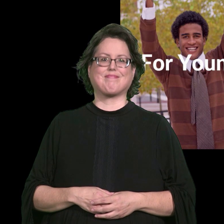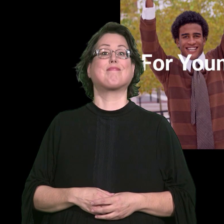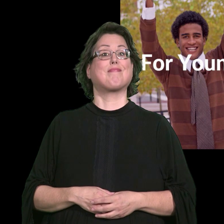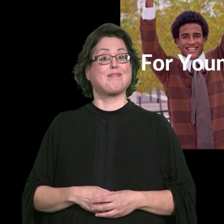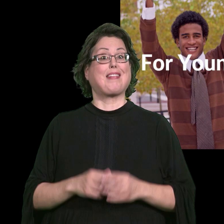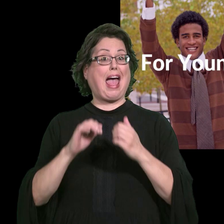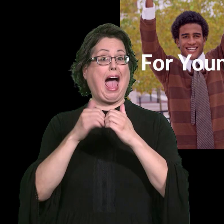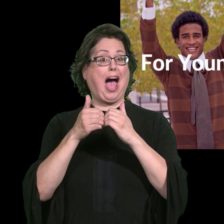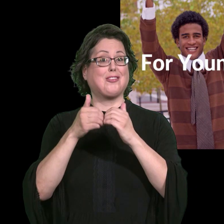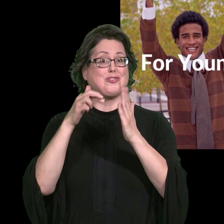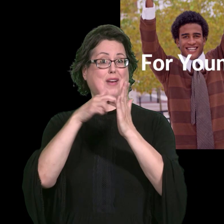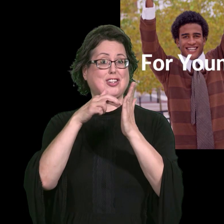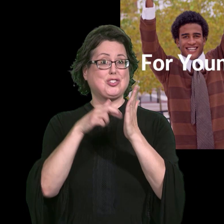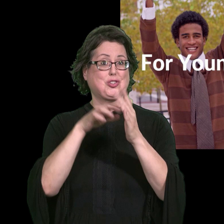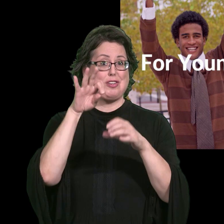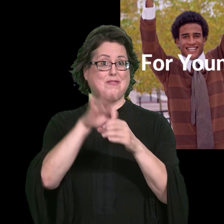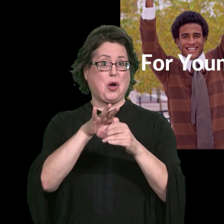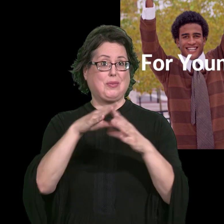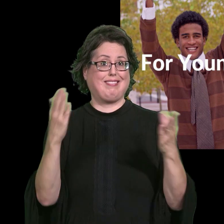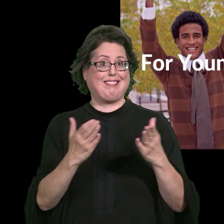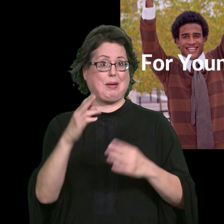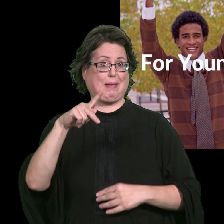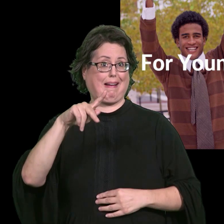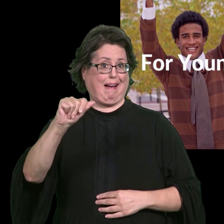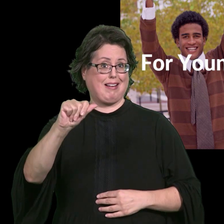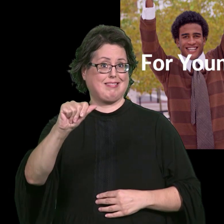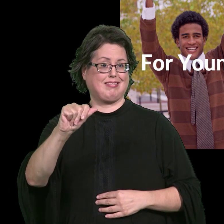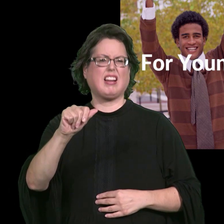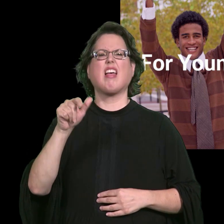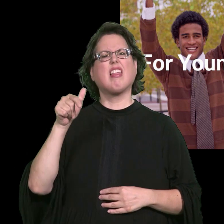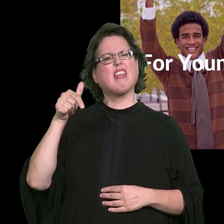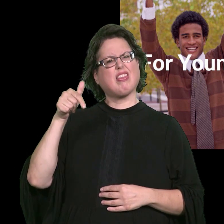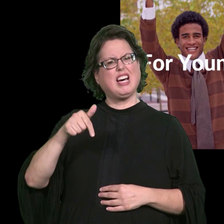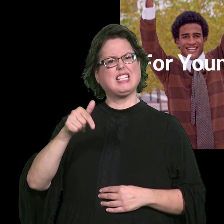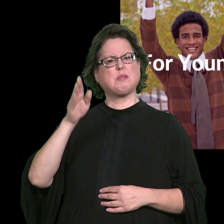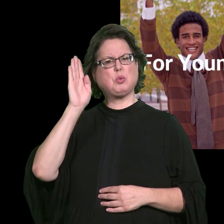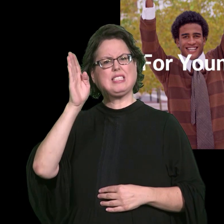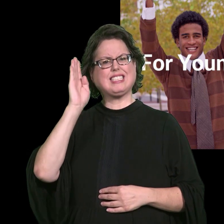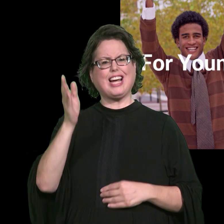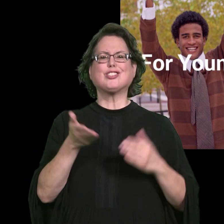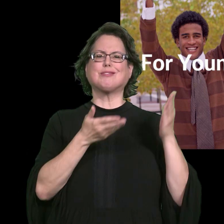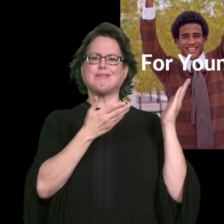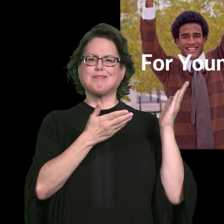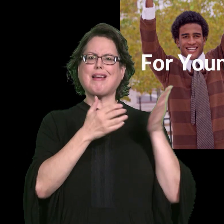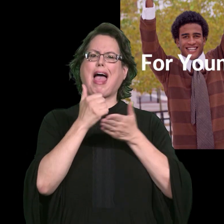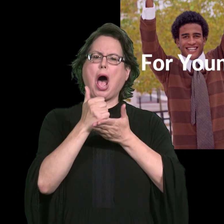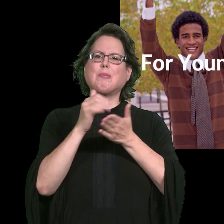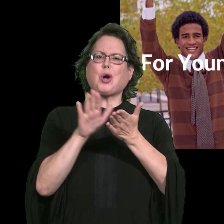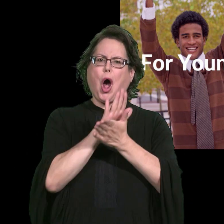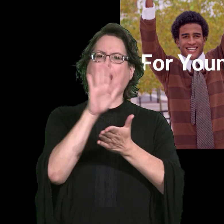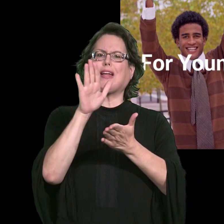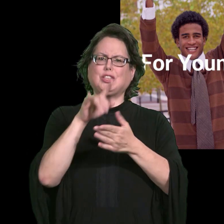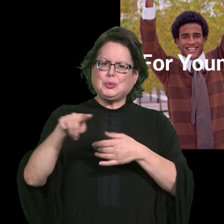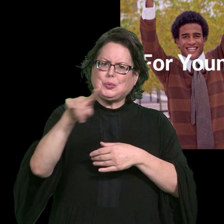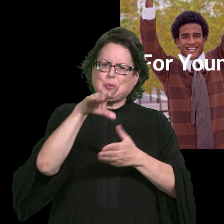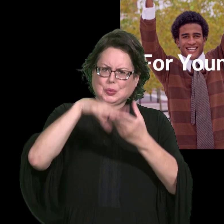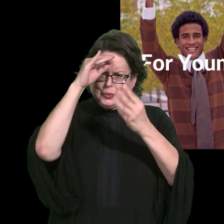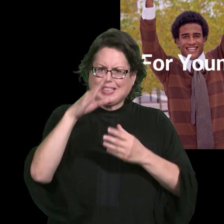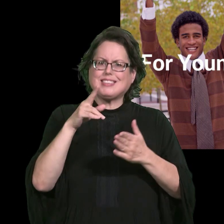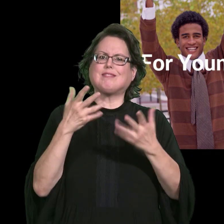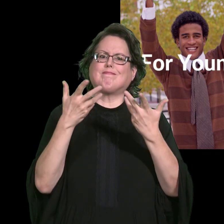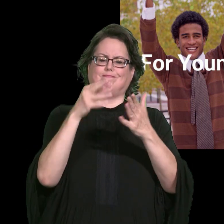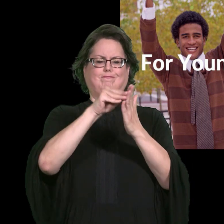How to register to vote in Pennsylvania. This presentation will help college and university students complete the voter